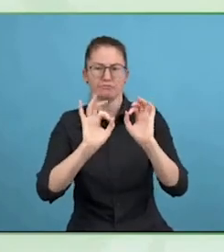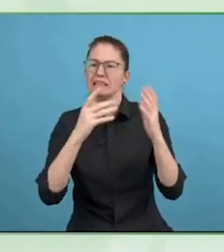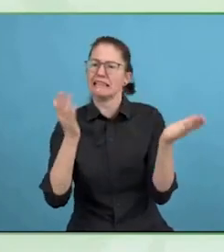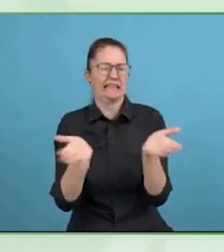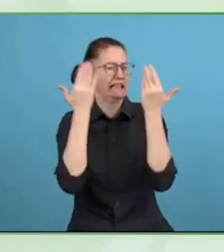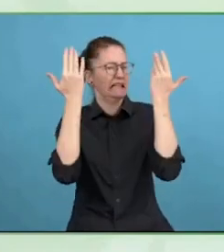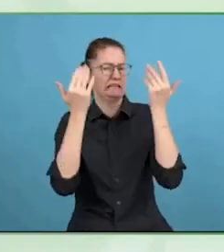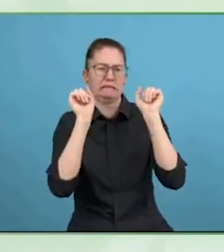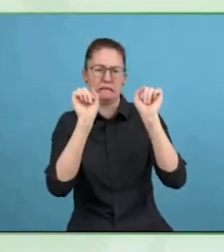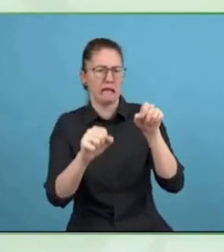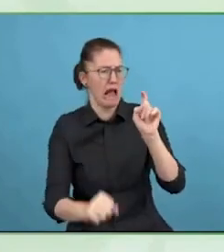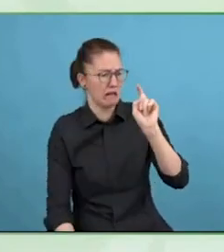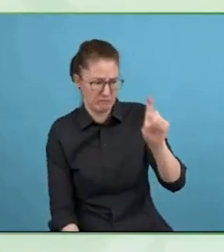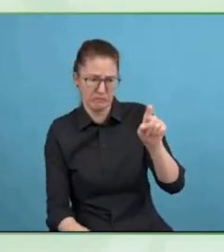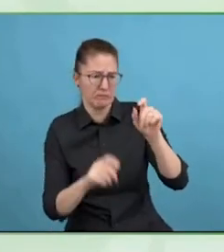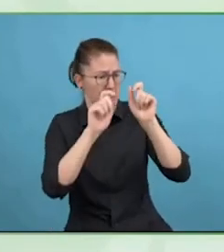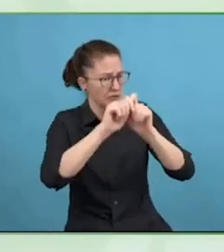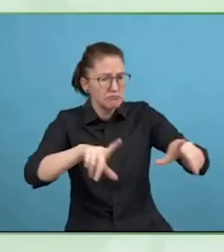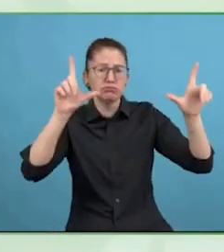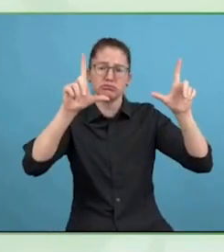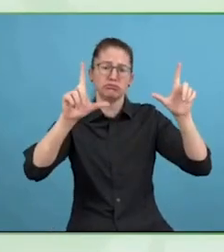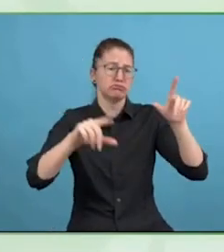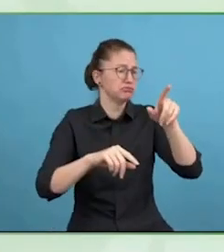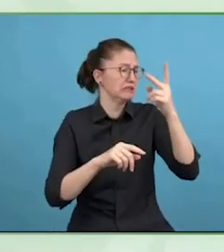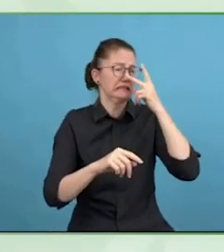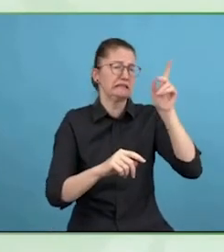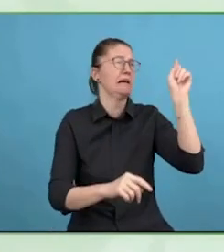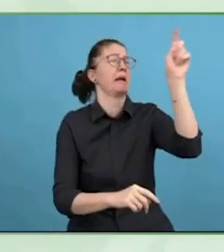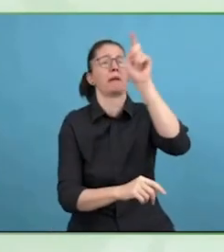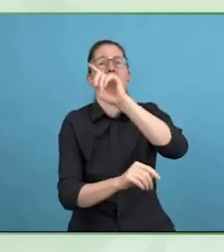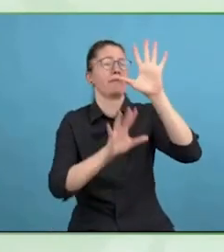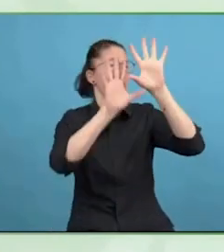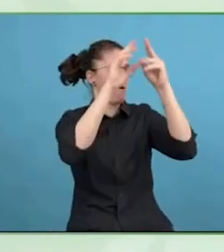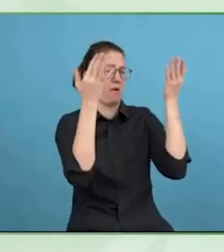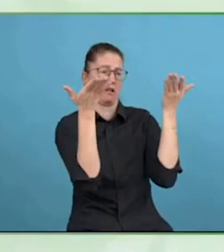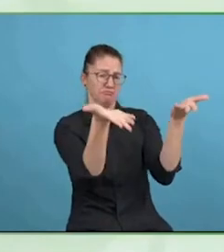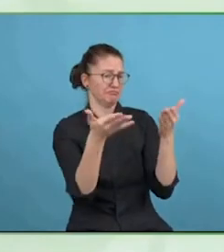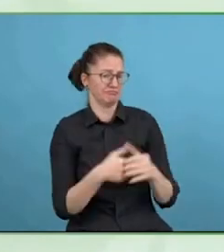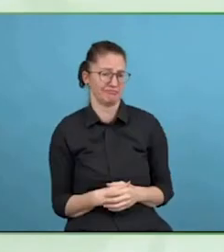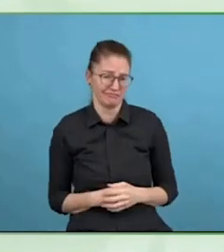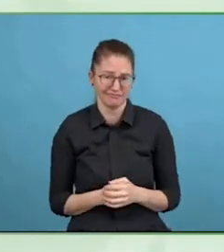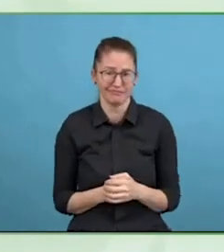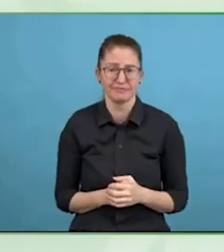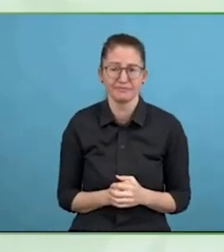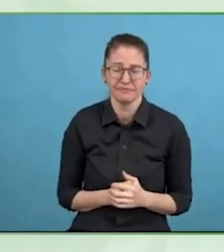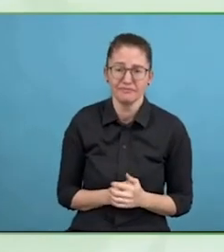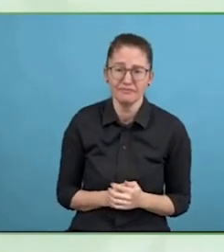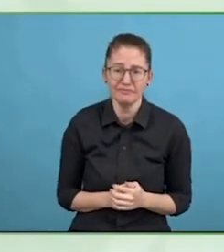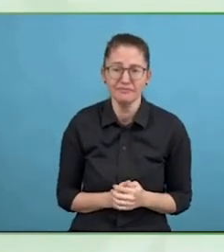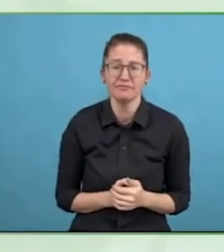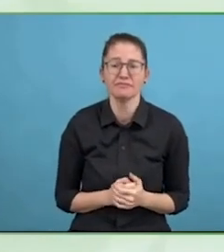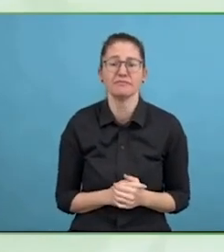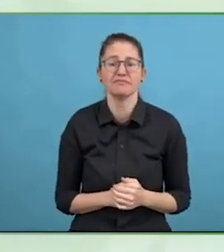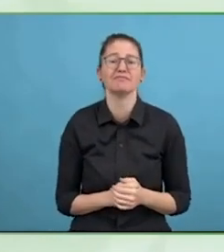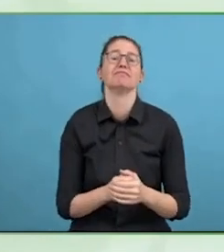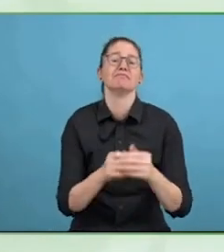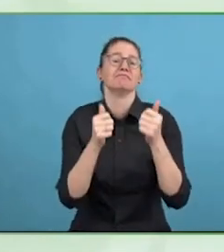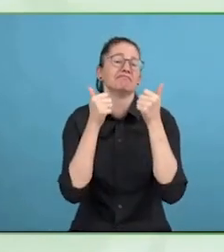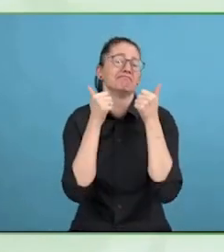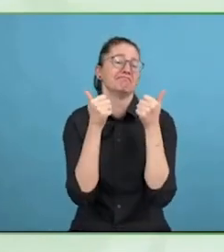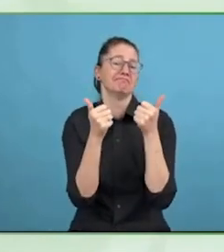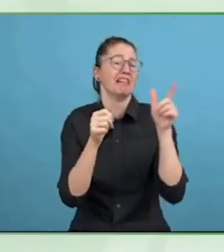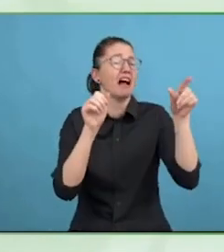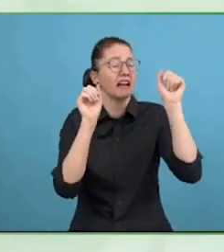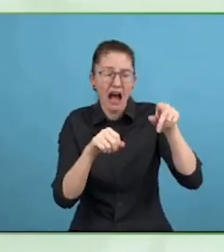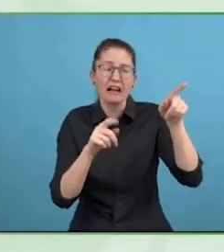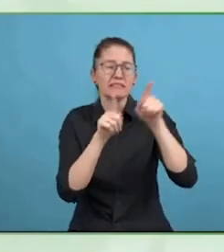or recommendations. Please say that again, because not everybody will have speech to text on